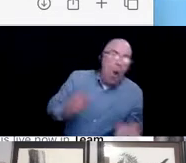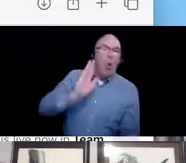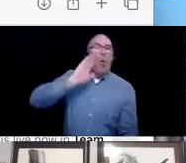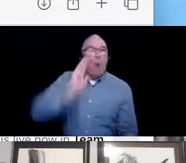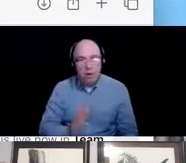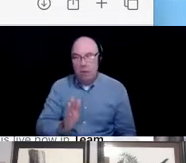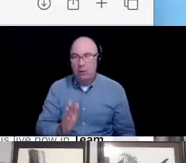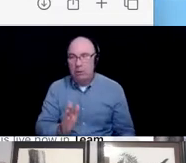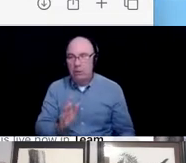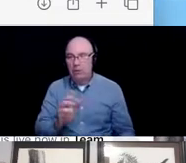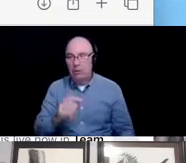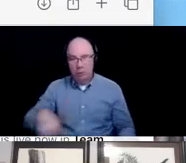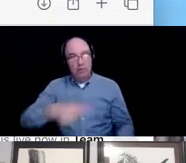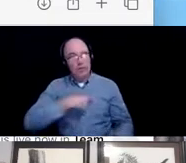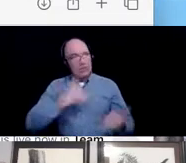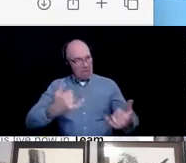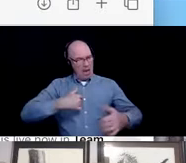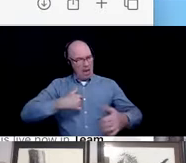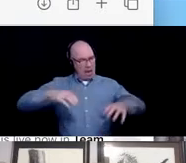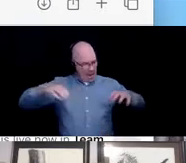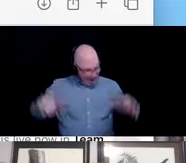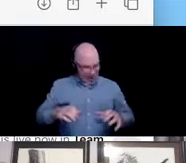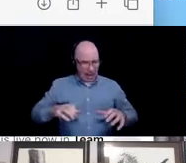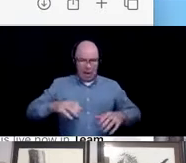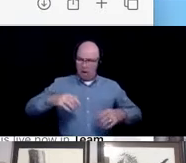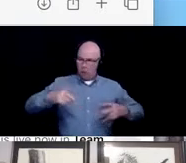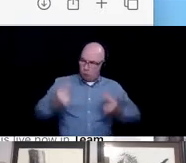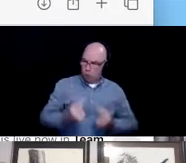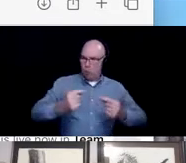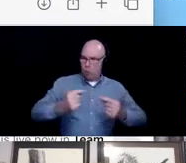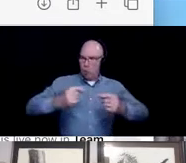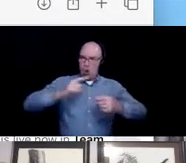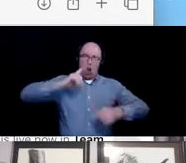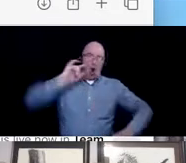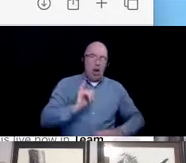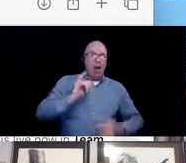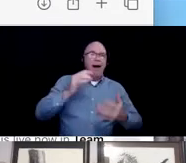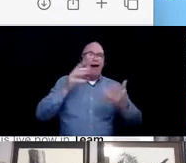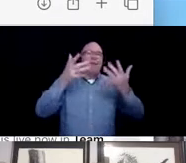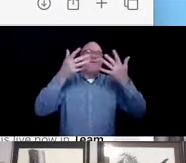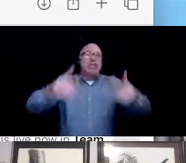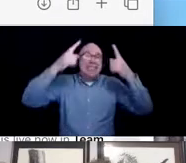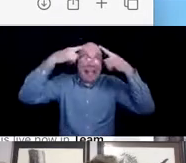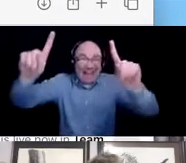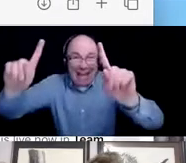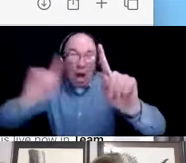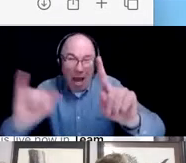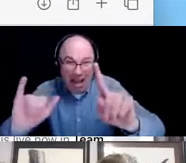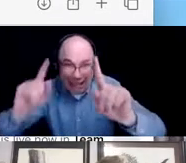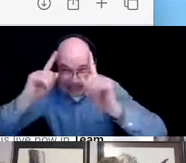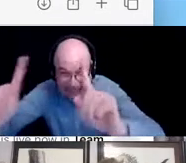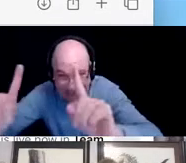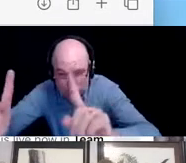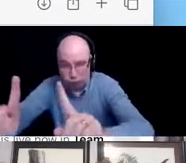work, and be as if I've already reached that mindset of, right? I'm gonna reach that is what's going to drive the